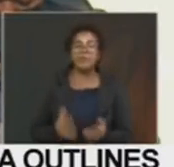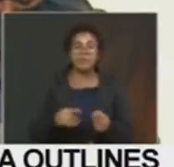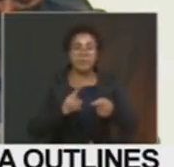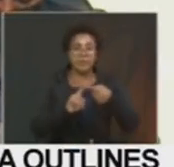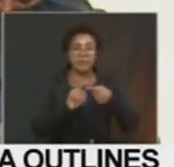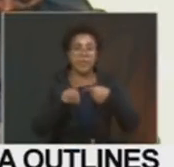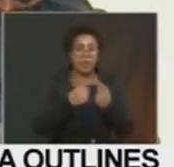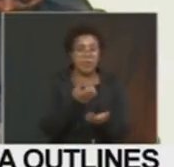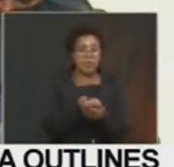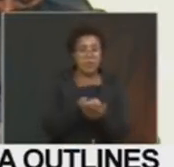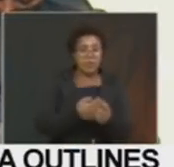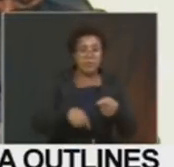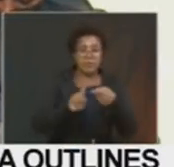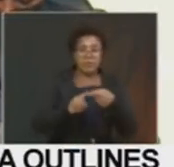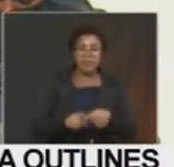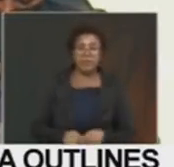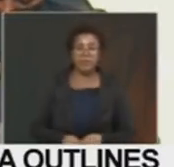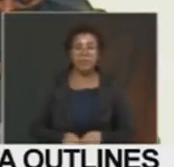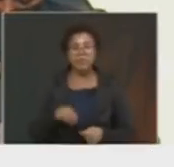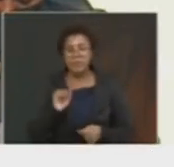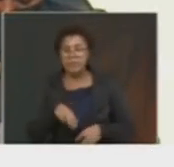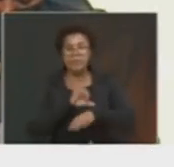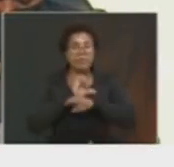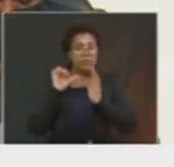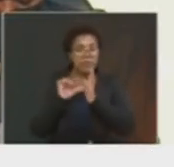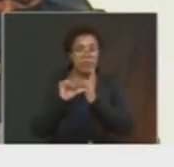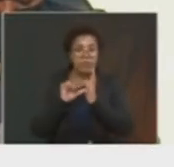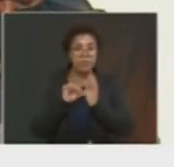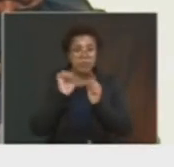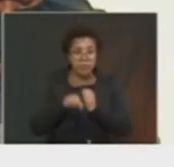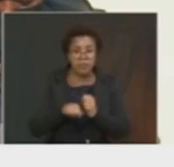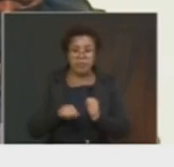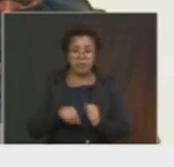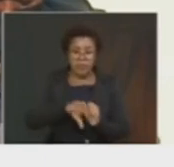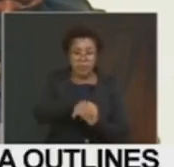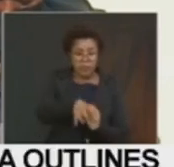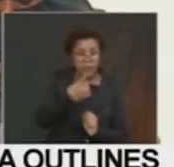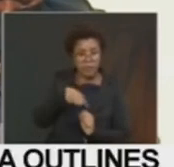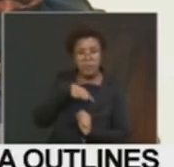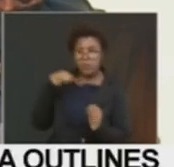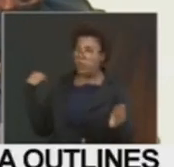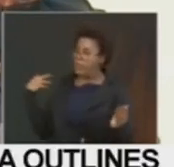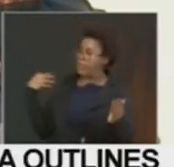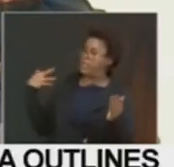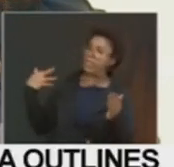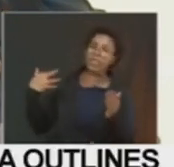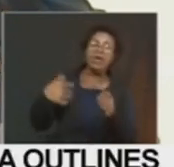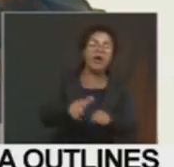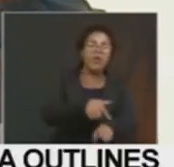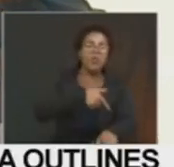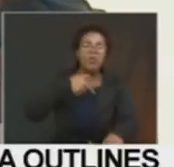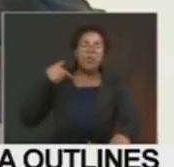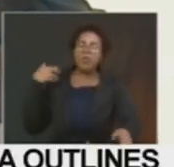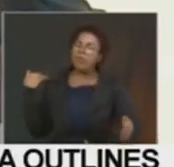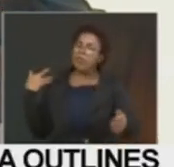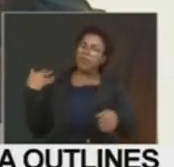It is important that we understand that our province has come a very long way. We have particularly